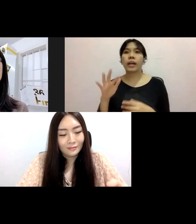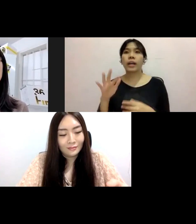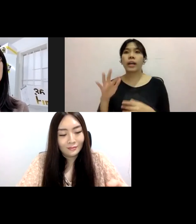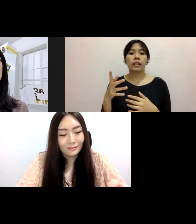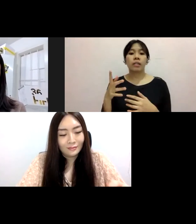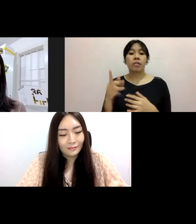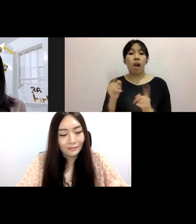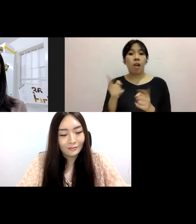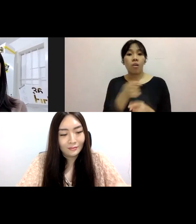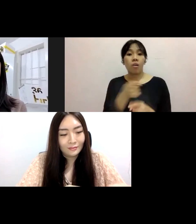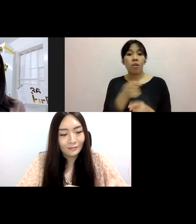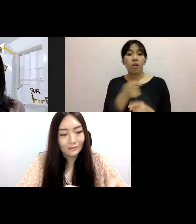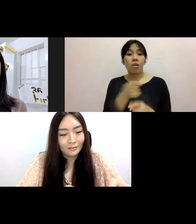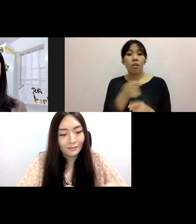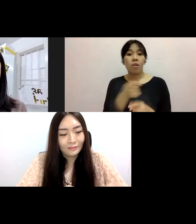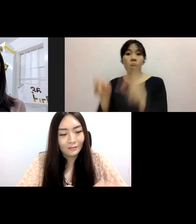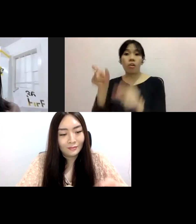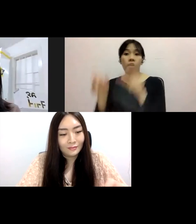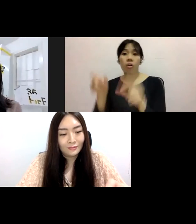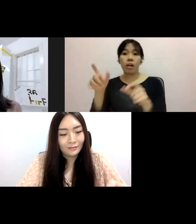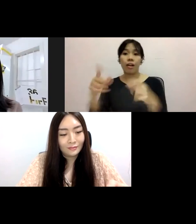many audiences, you know.